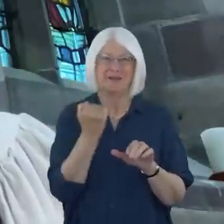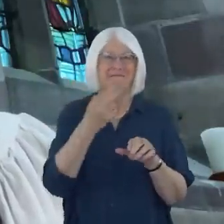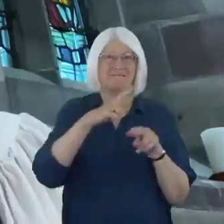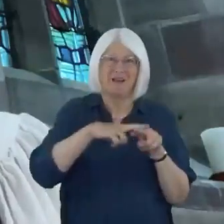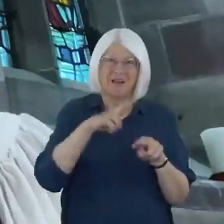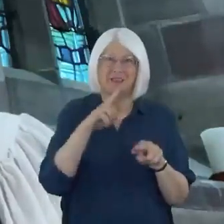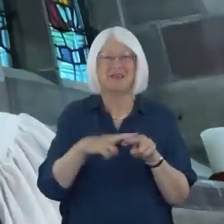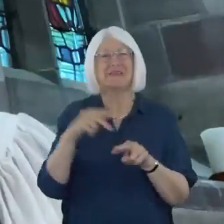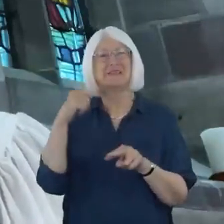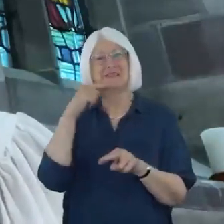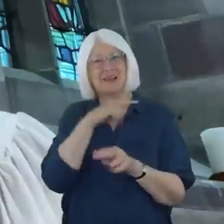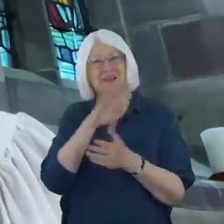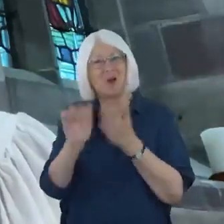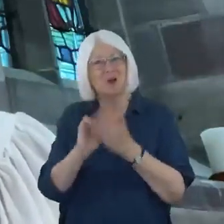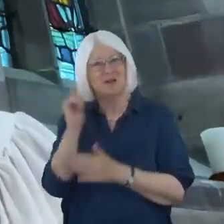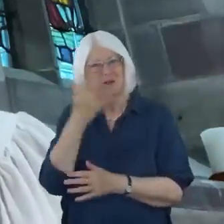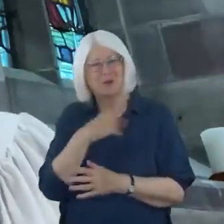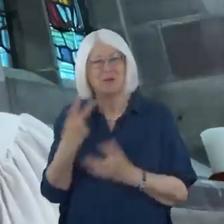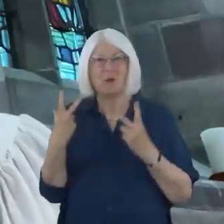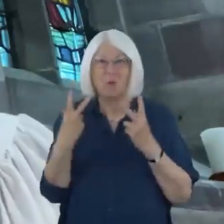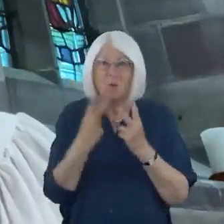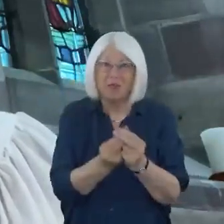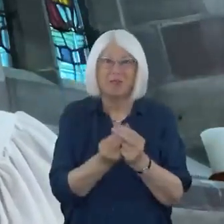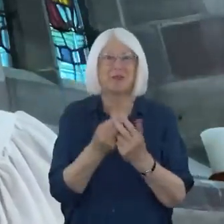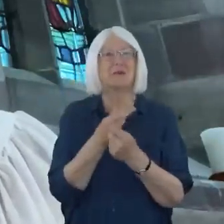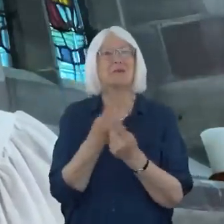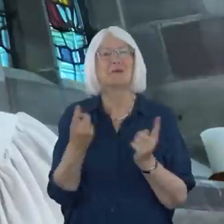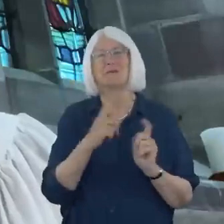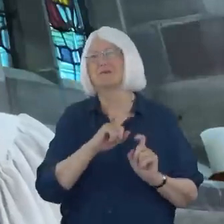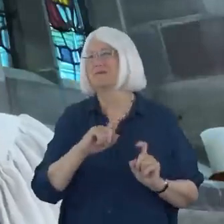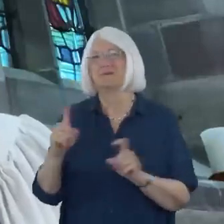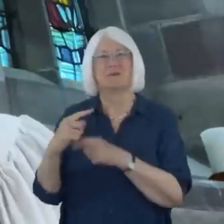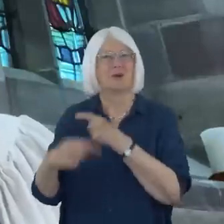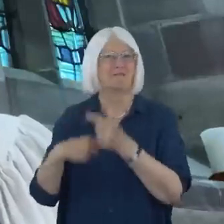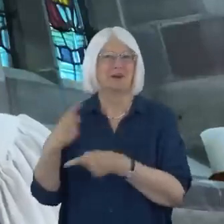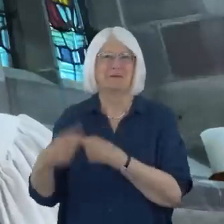Father, Son, and Holy Spirit, be with you now and